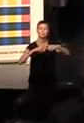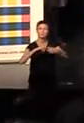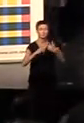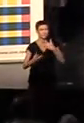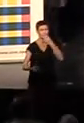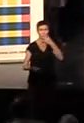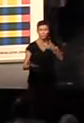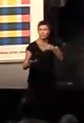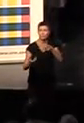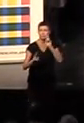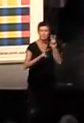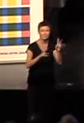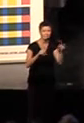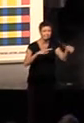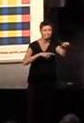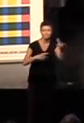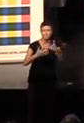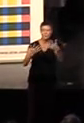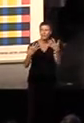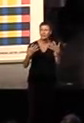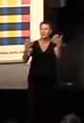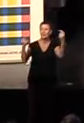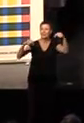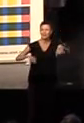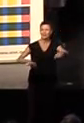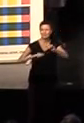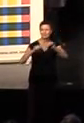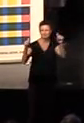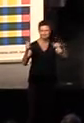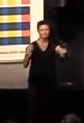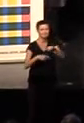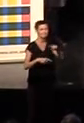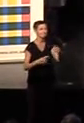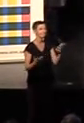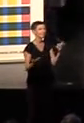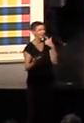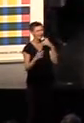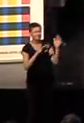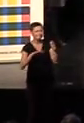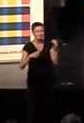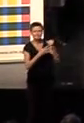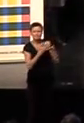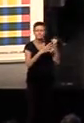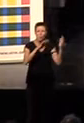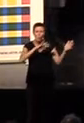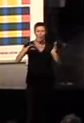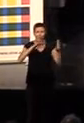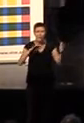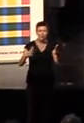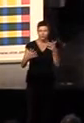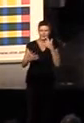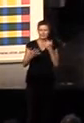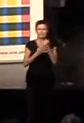beauty for you see y'all om hier hou in de stormy weather in stoom i politiek